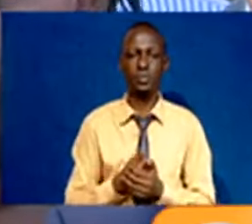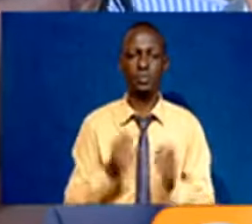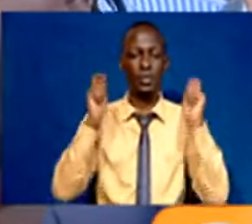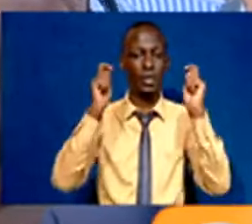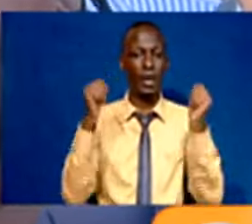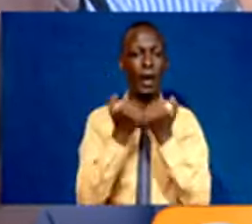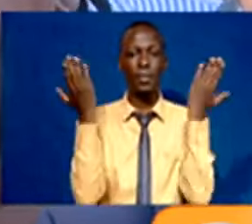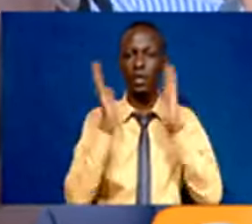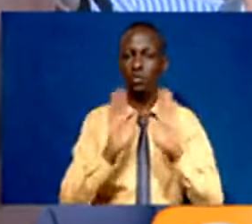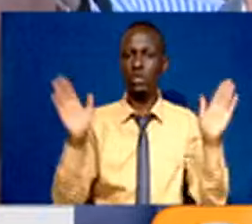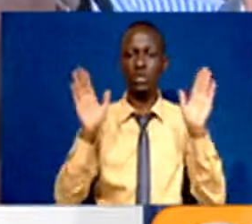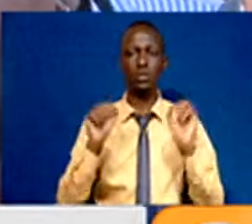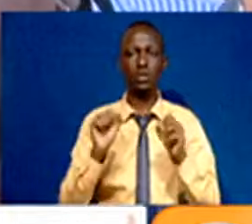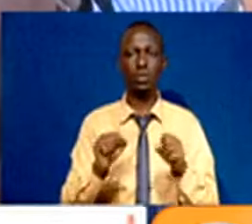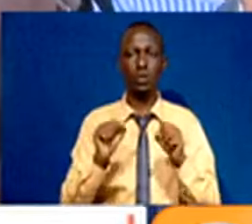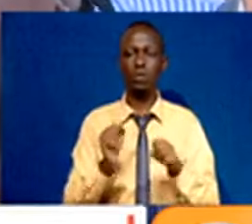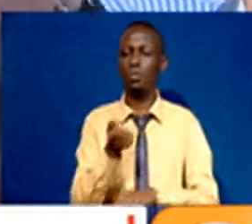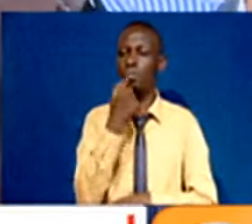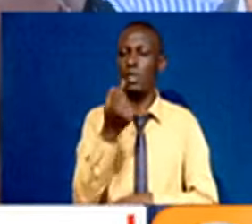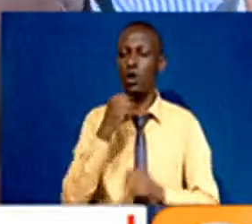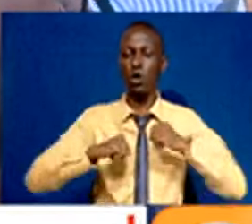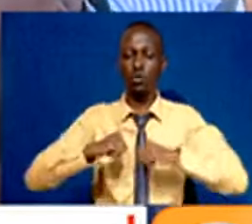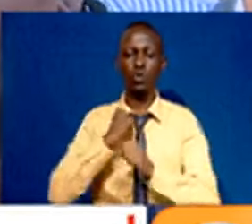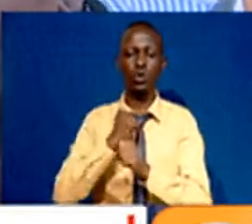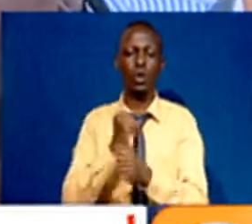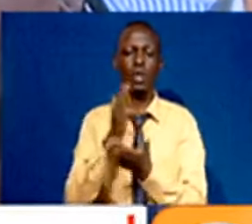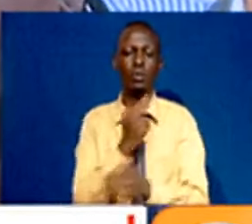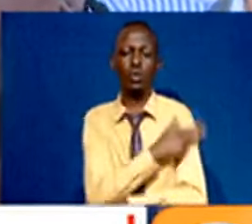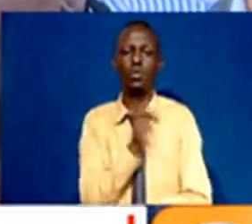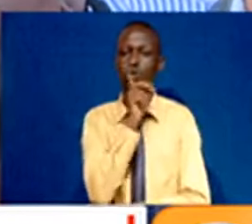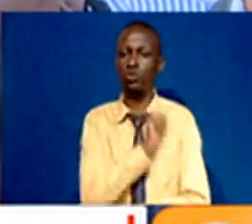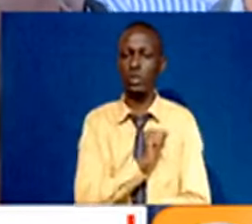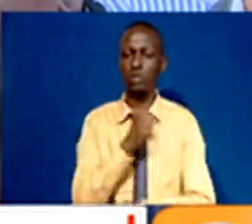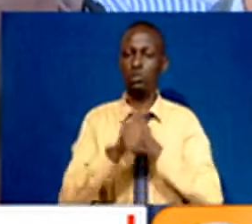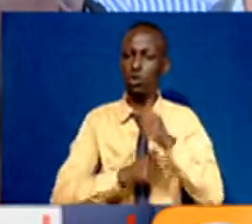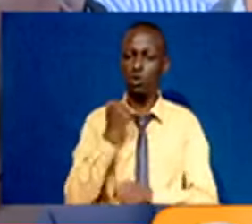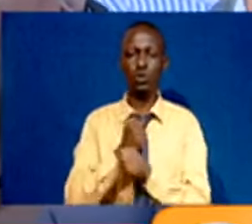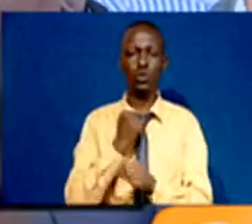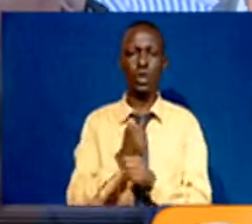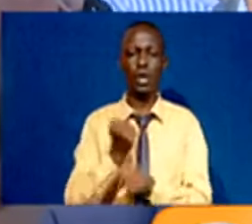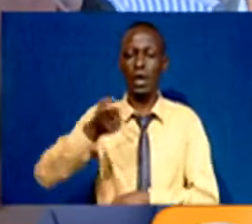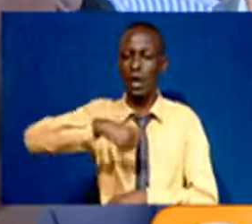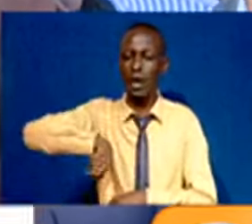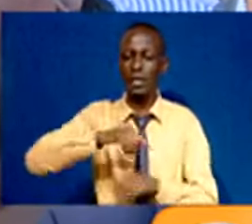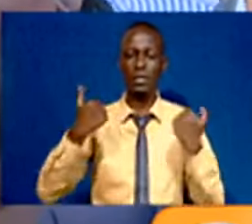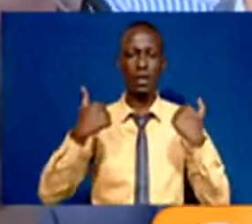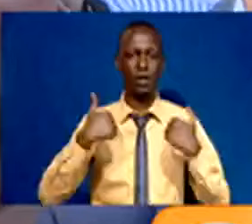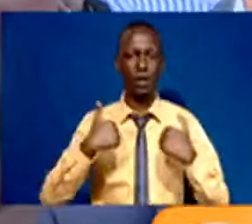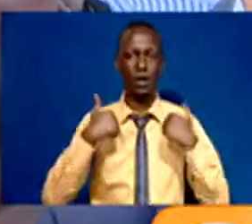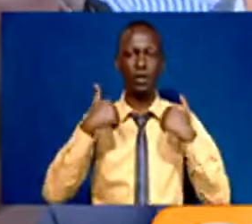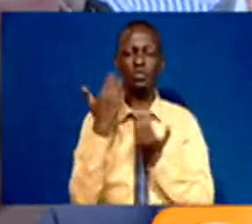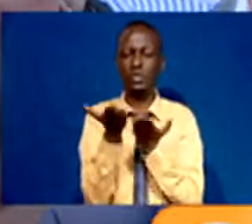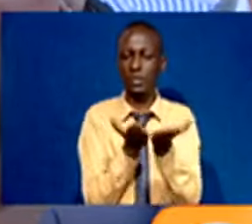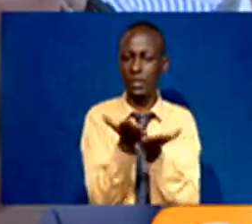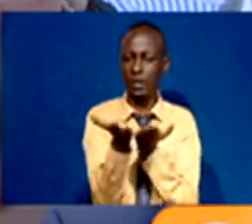we let out the medical superintendent to be working in some hospitals, and that has been happening. And so for us to have any meaningful minimum